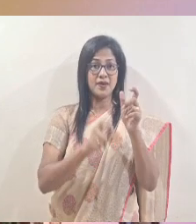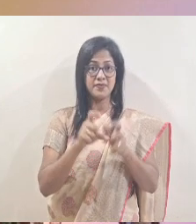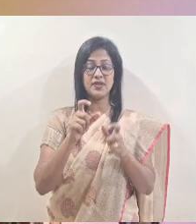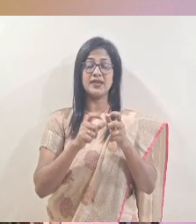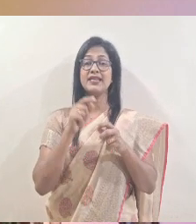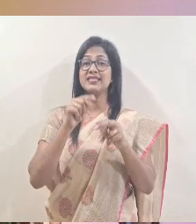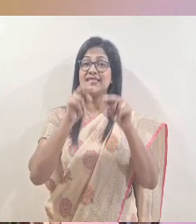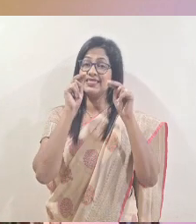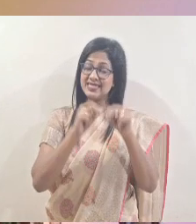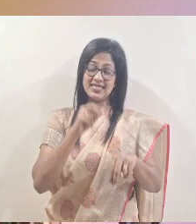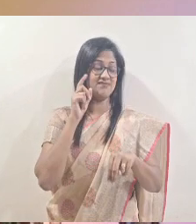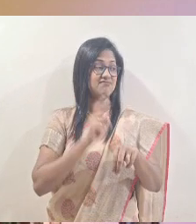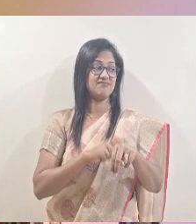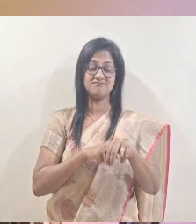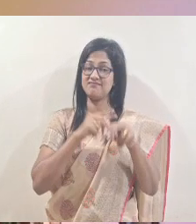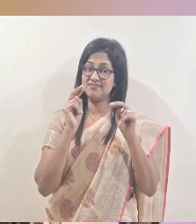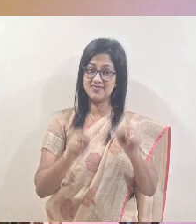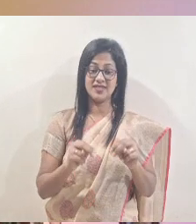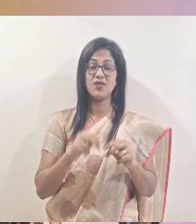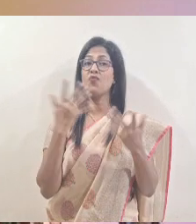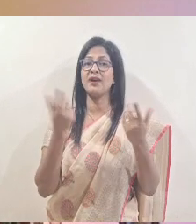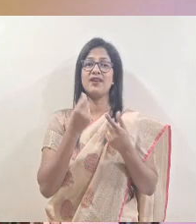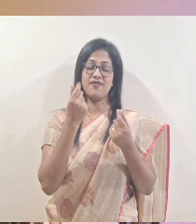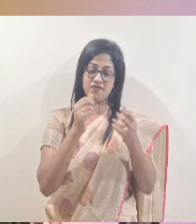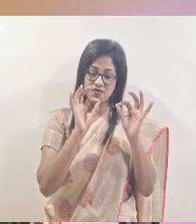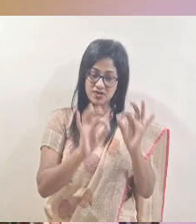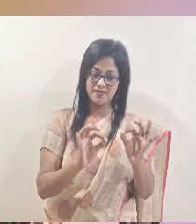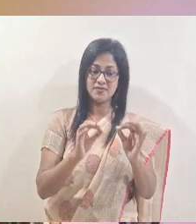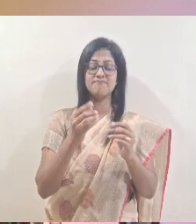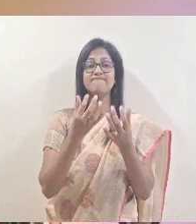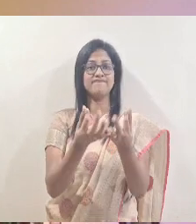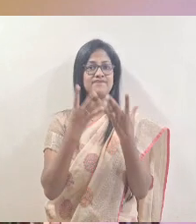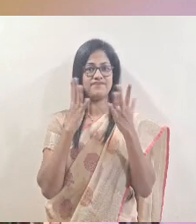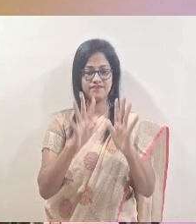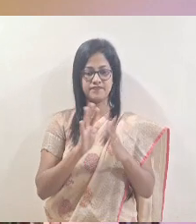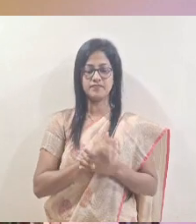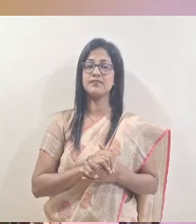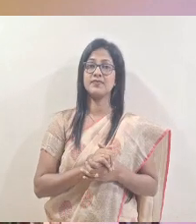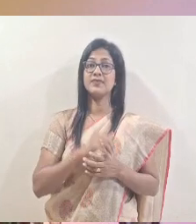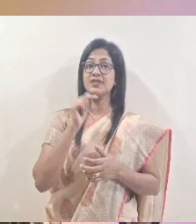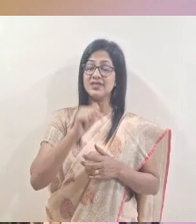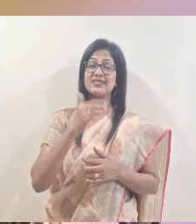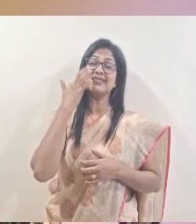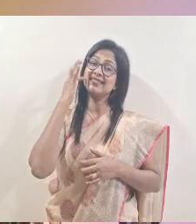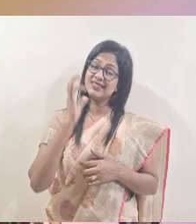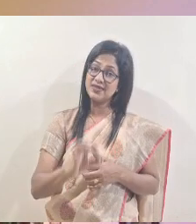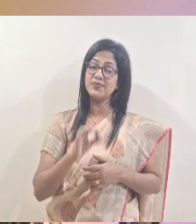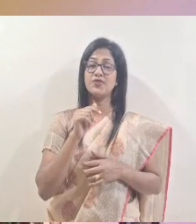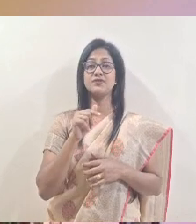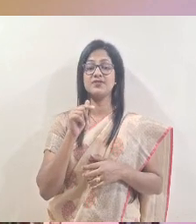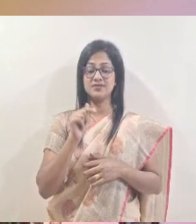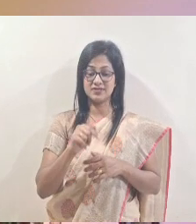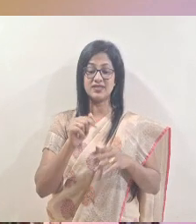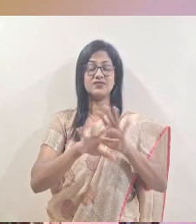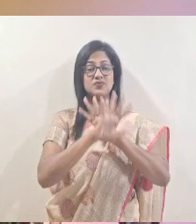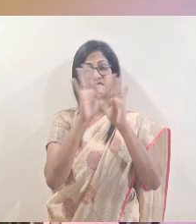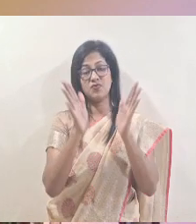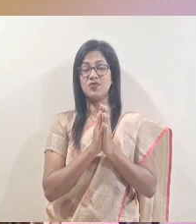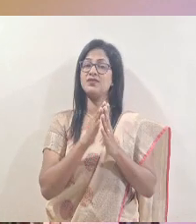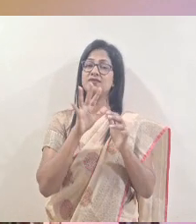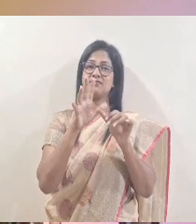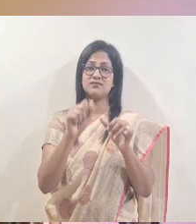public transportation is a need of the hour as they are affordable and efficient. So that it is vital for these to be